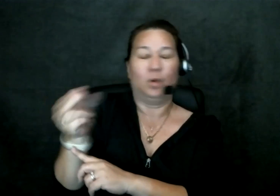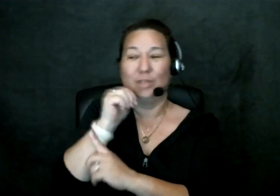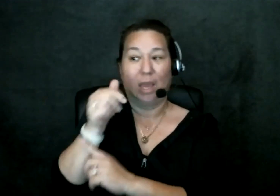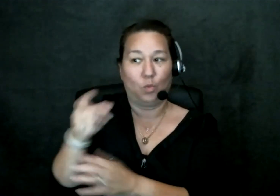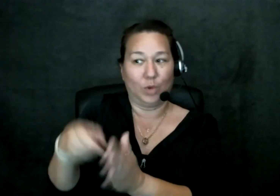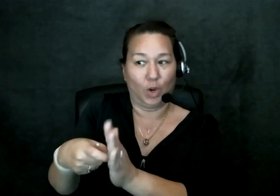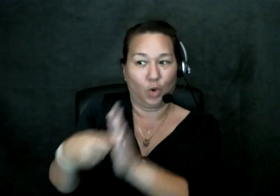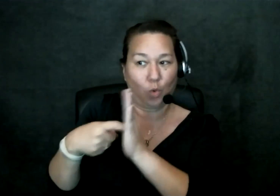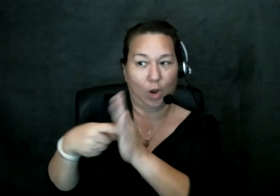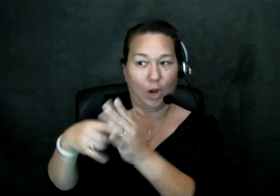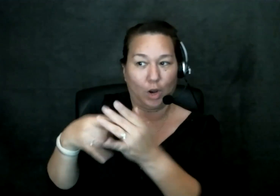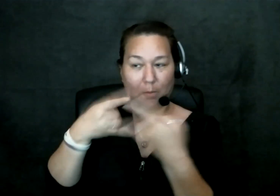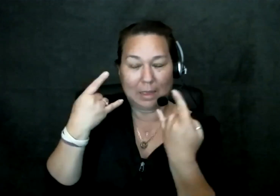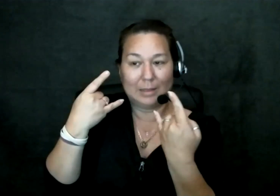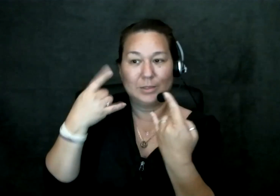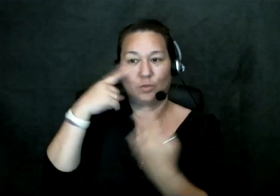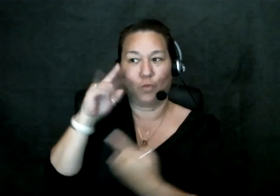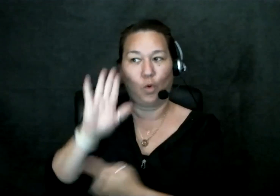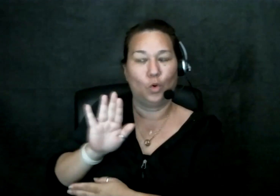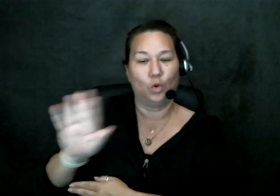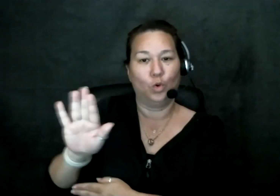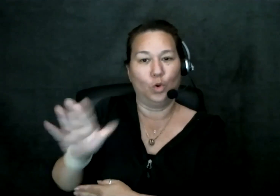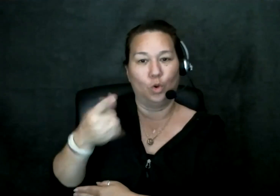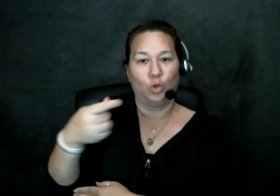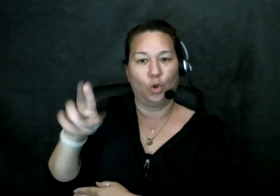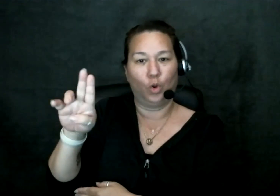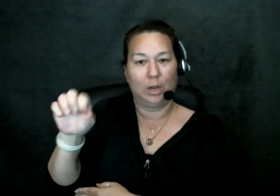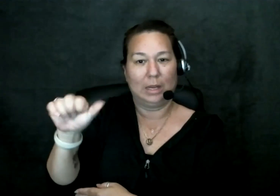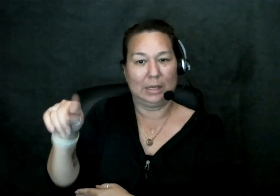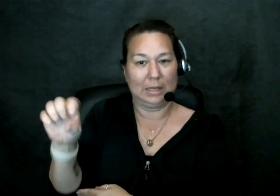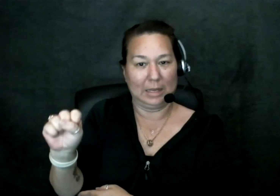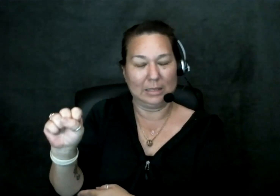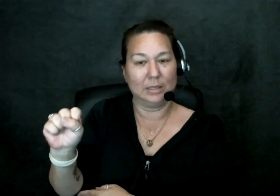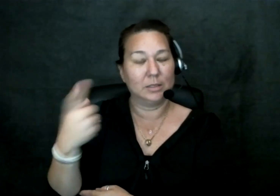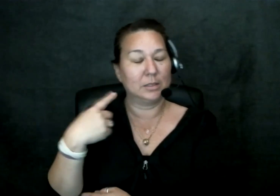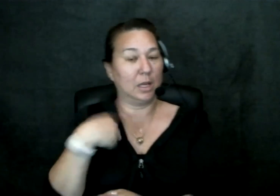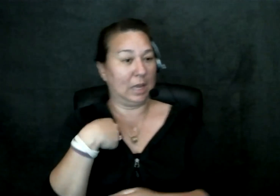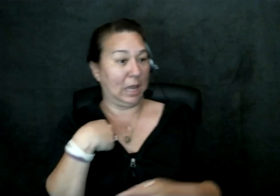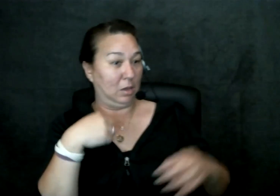we still require masks to be worn and temperature checks to be taken, even though the hotel will not?